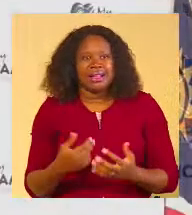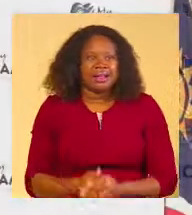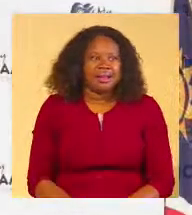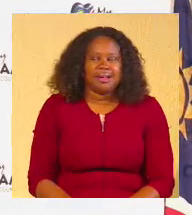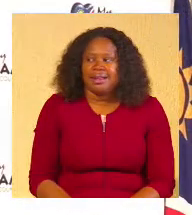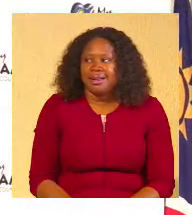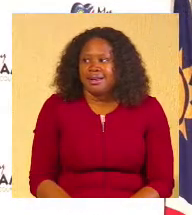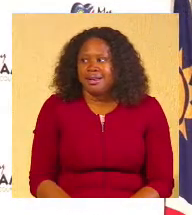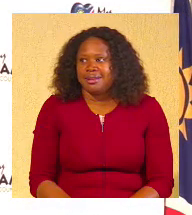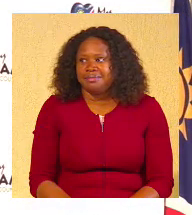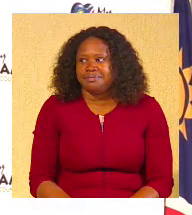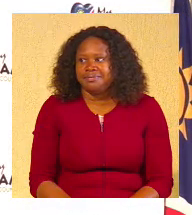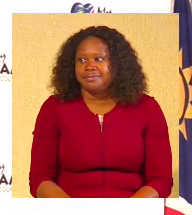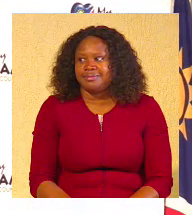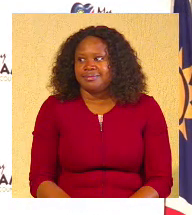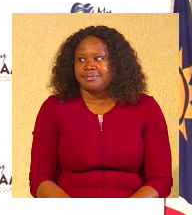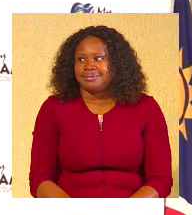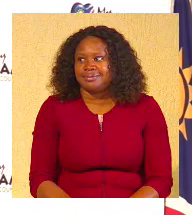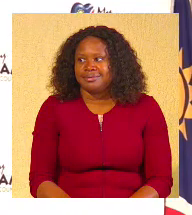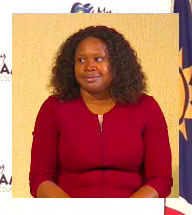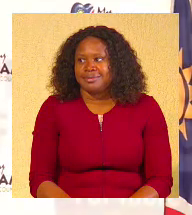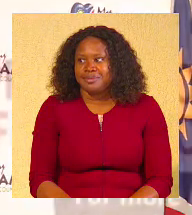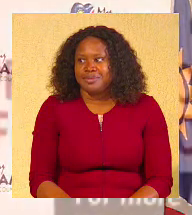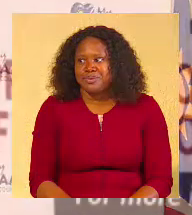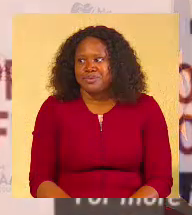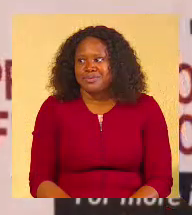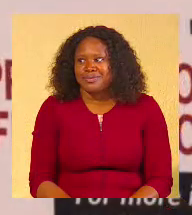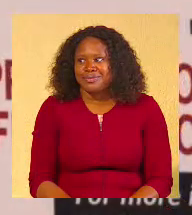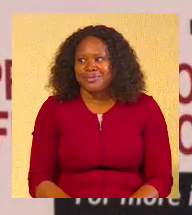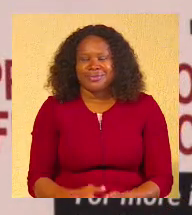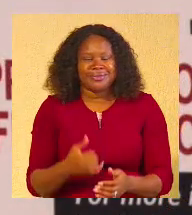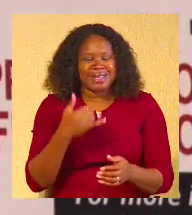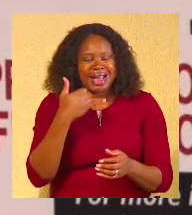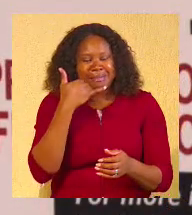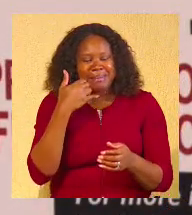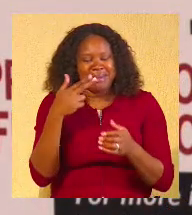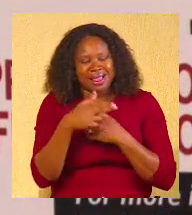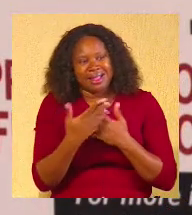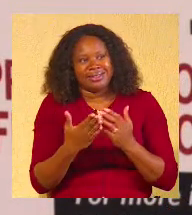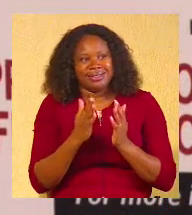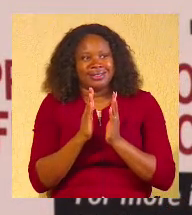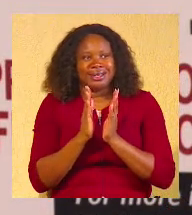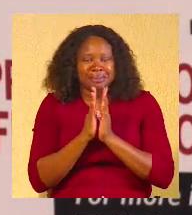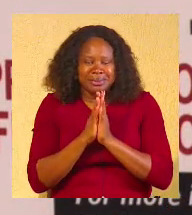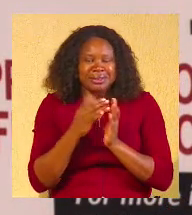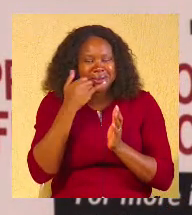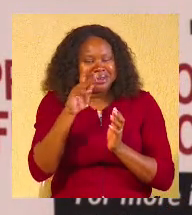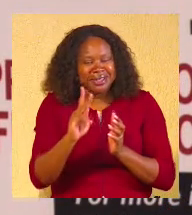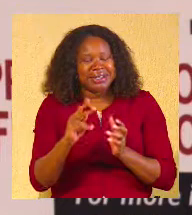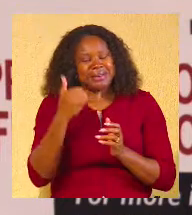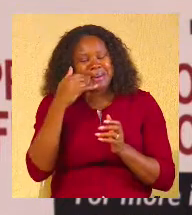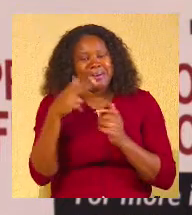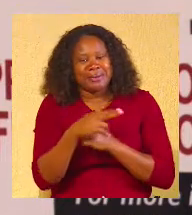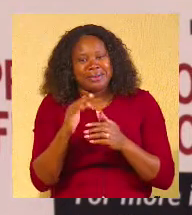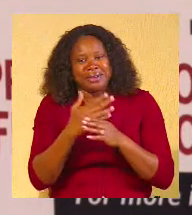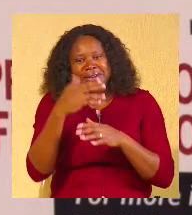Okay. Oh. Okay. Yeah, we just missed Johannes. Johannes, please call again and finish up